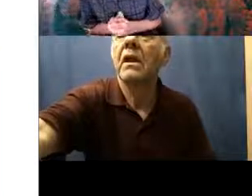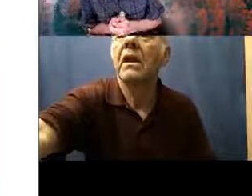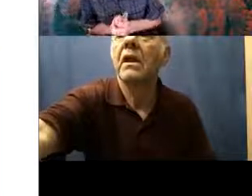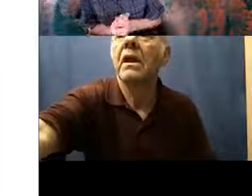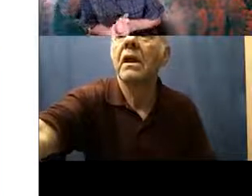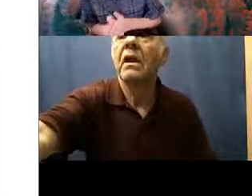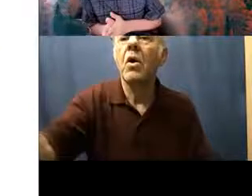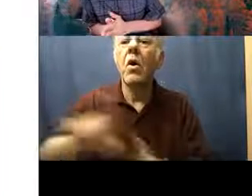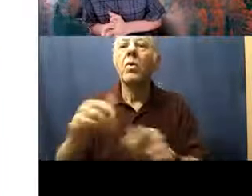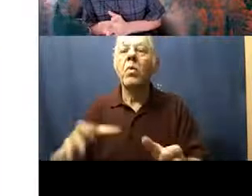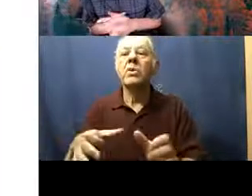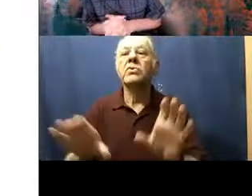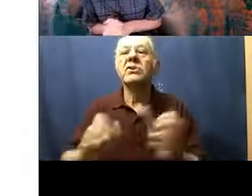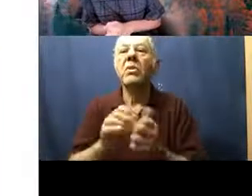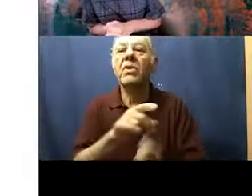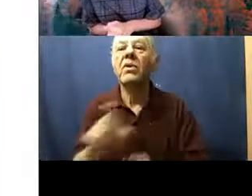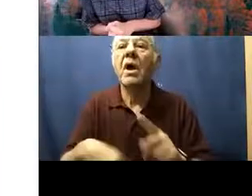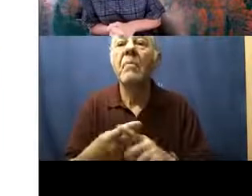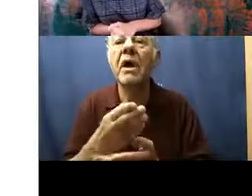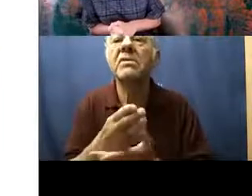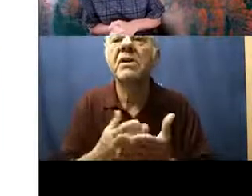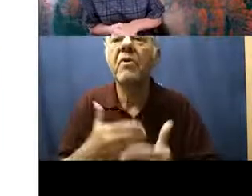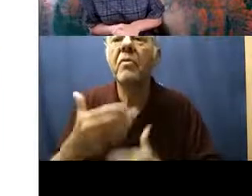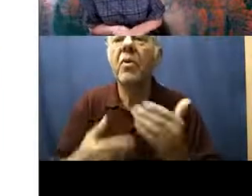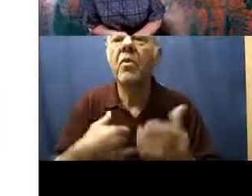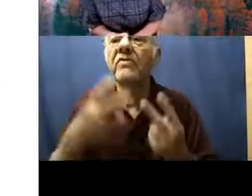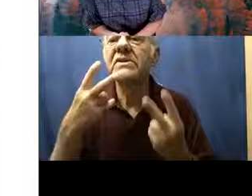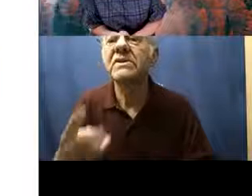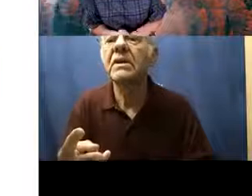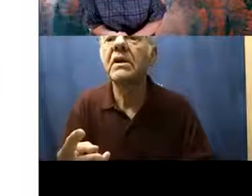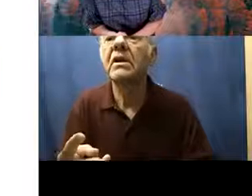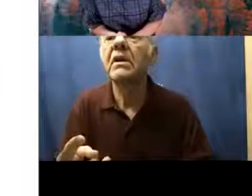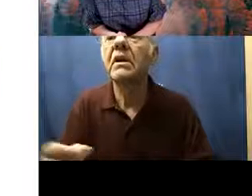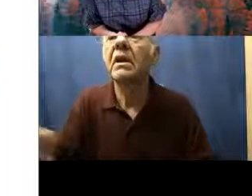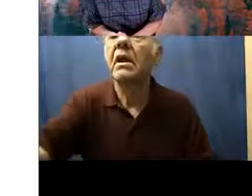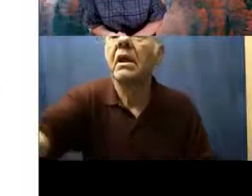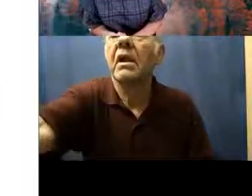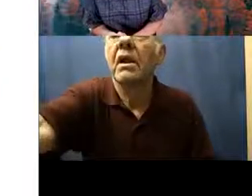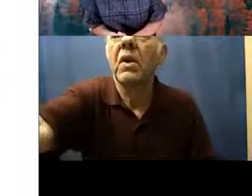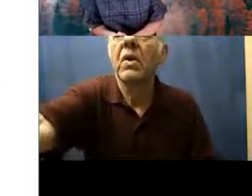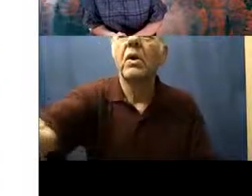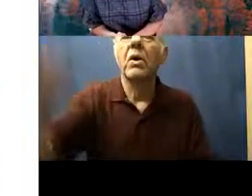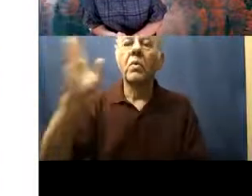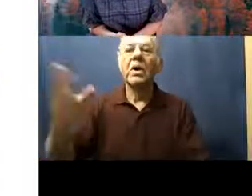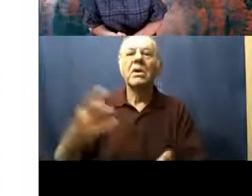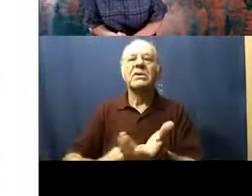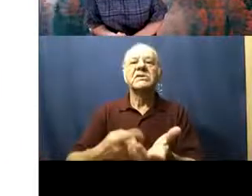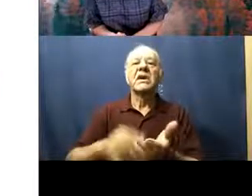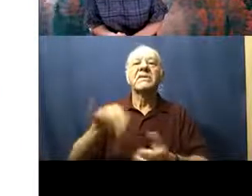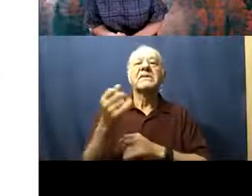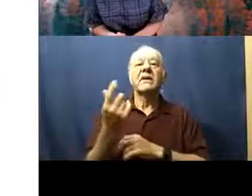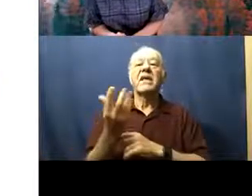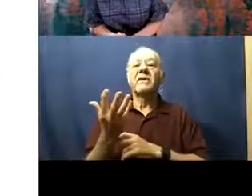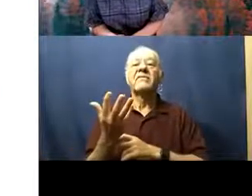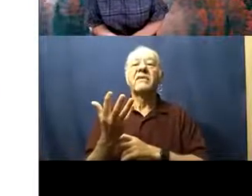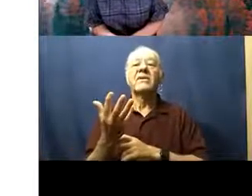I also wanted to chat with you about some of the progress we've seen, because we're going to talk about the 1115 comprehensive